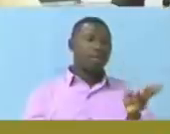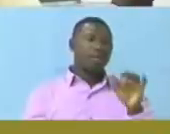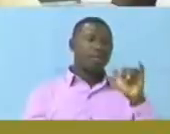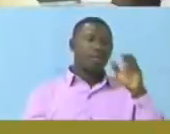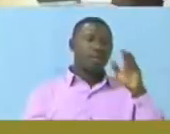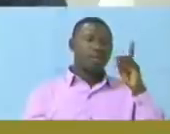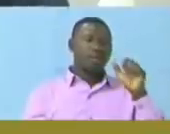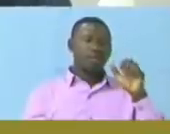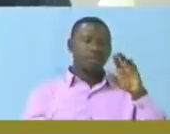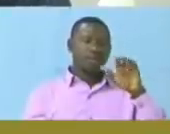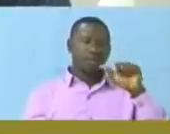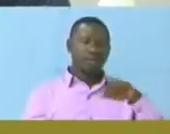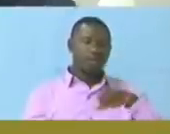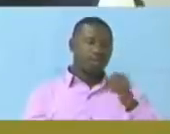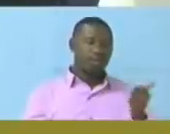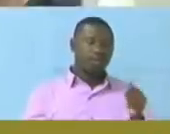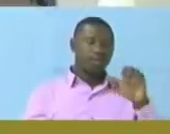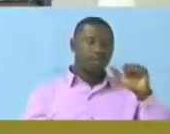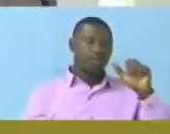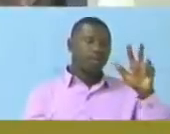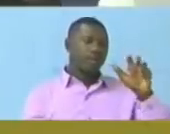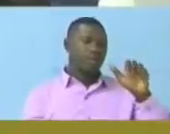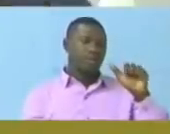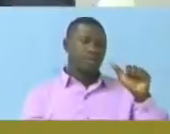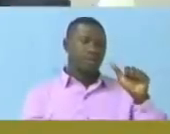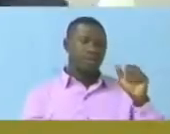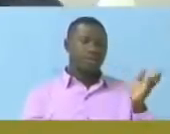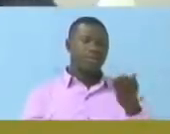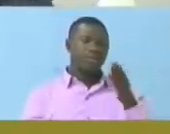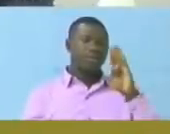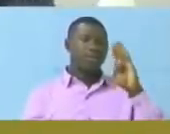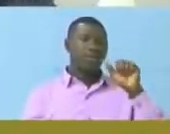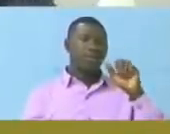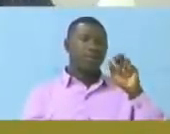Mr. Chair, we asked to put this letter in evidence.